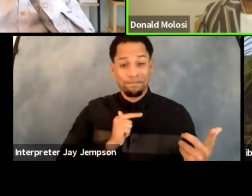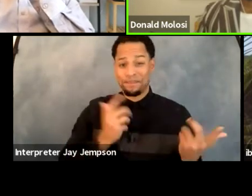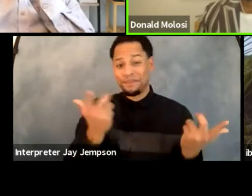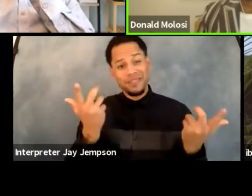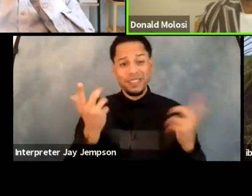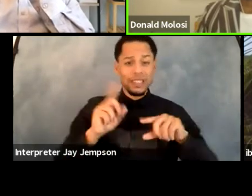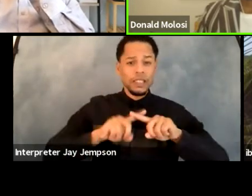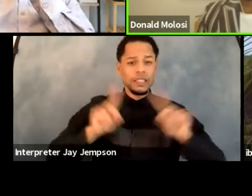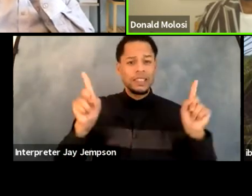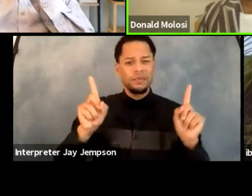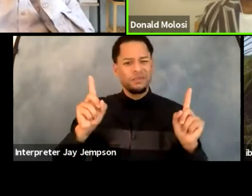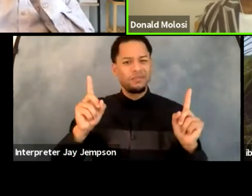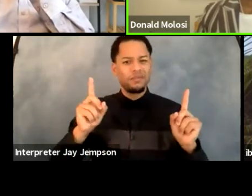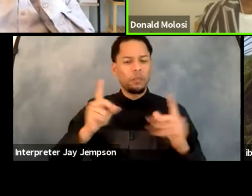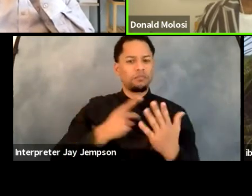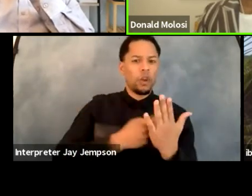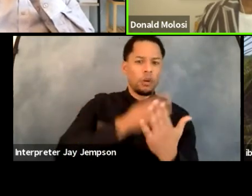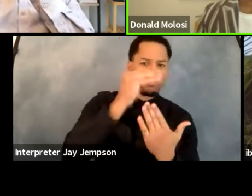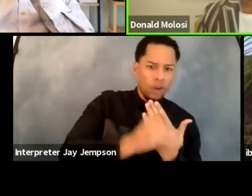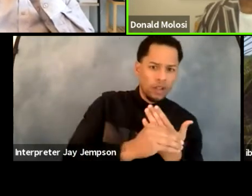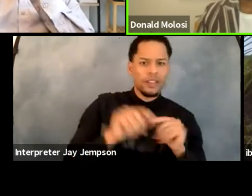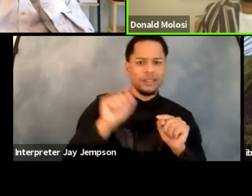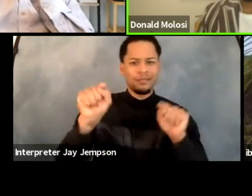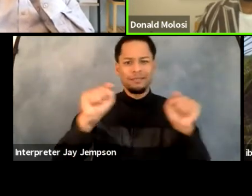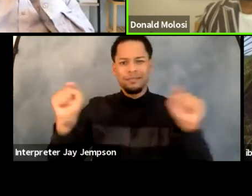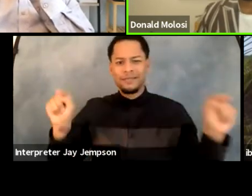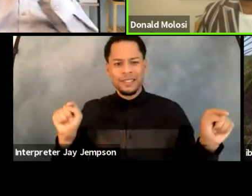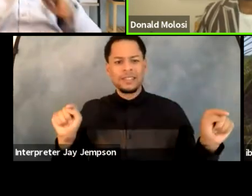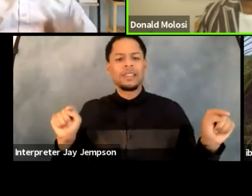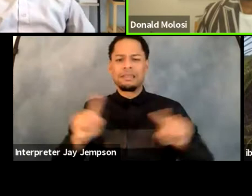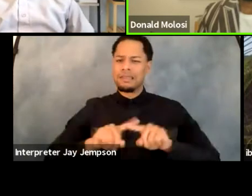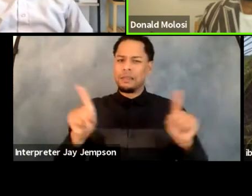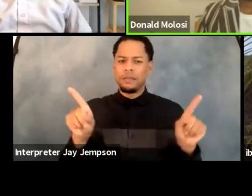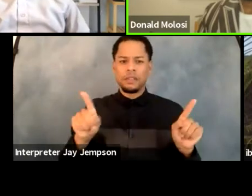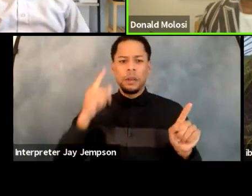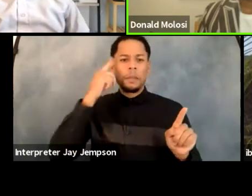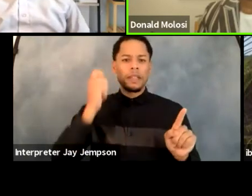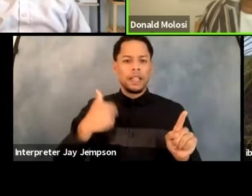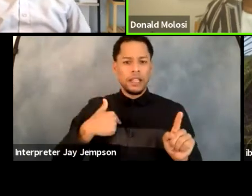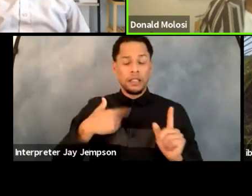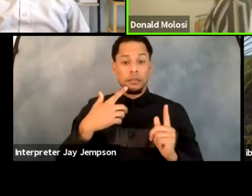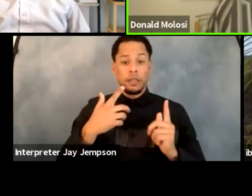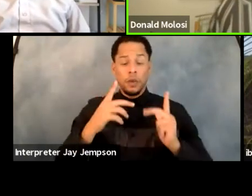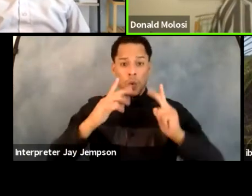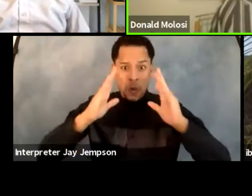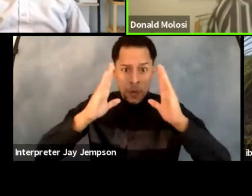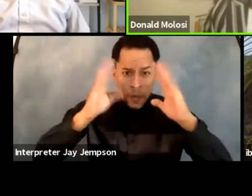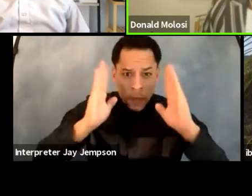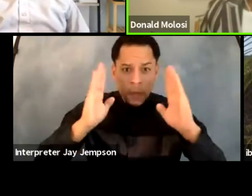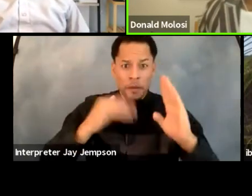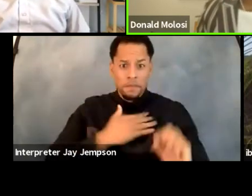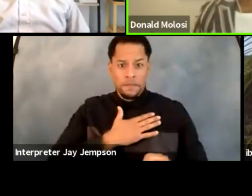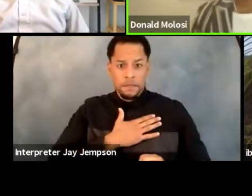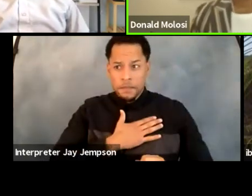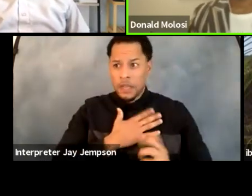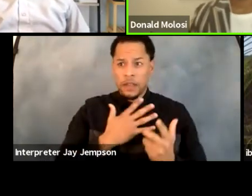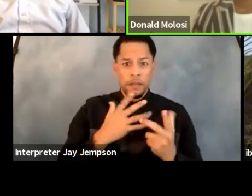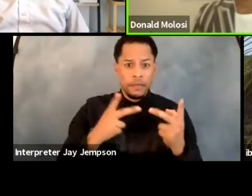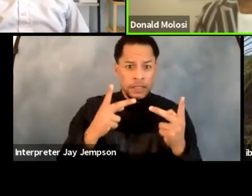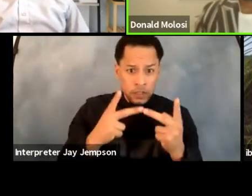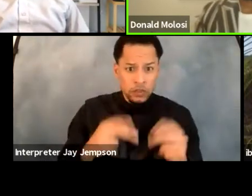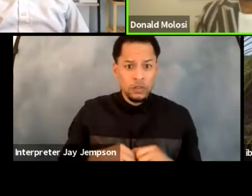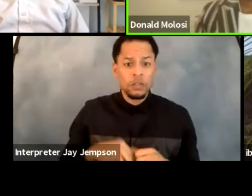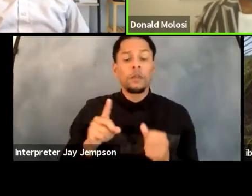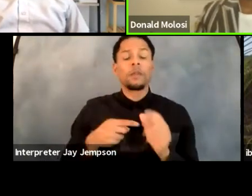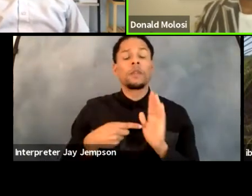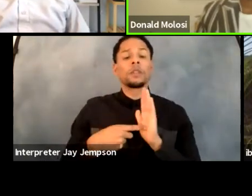that I need to be so aware of my positionality every single time. For example, my first play that